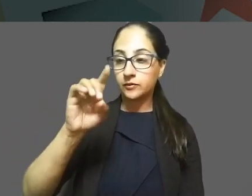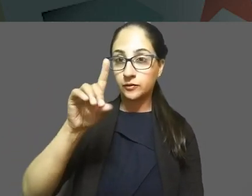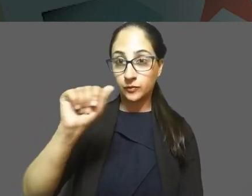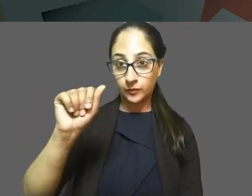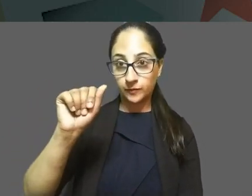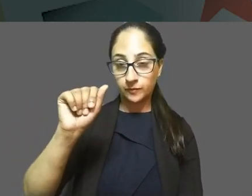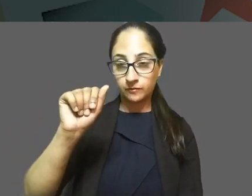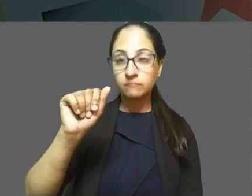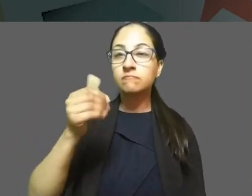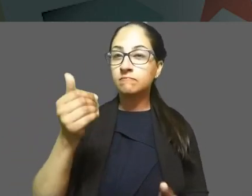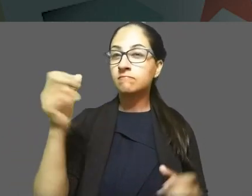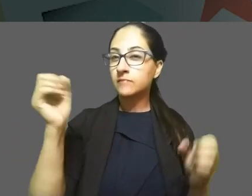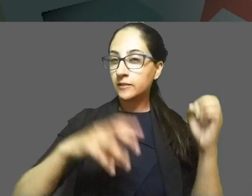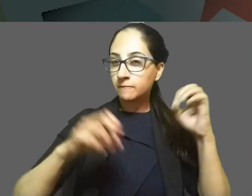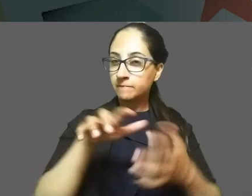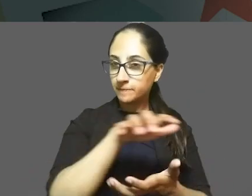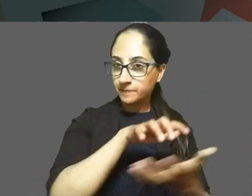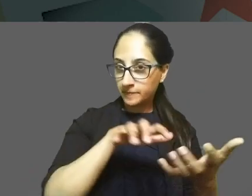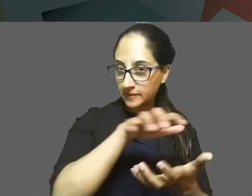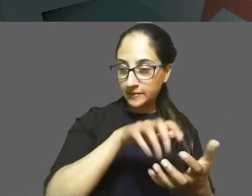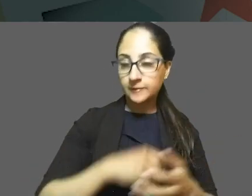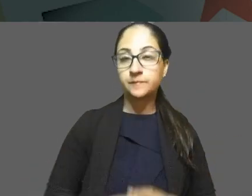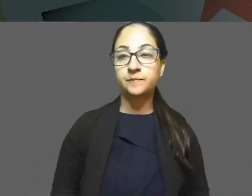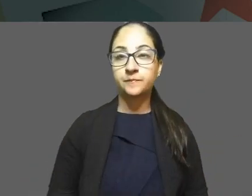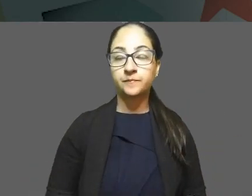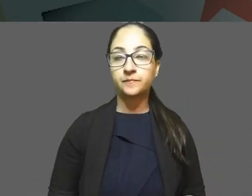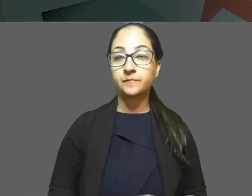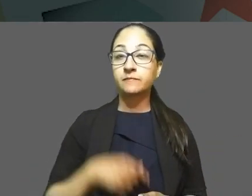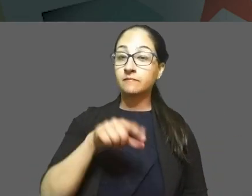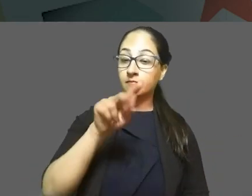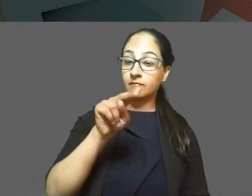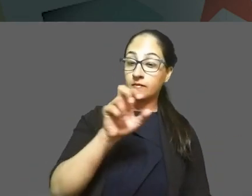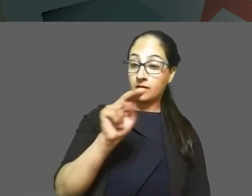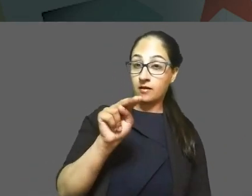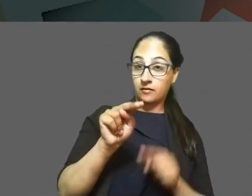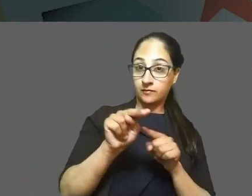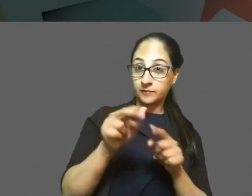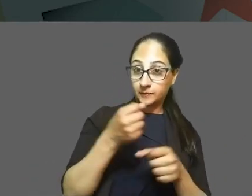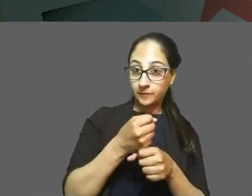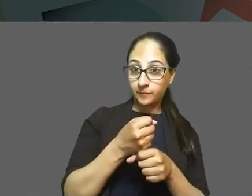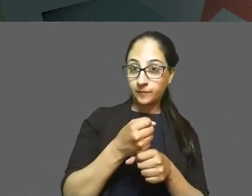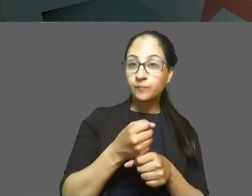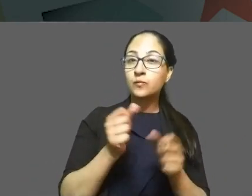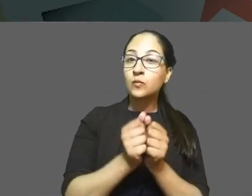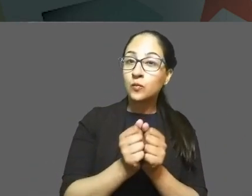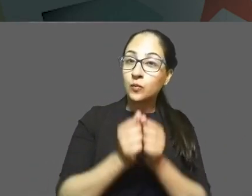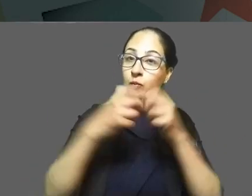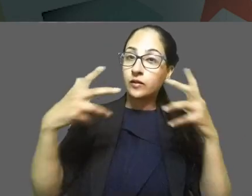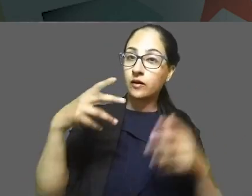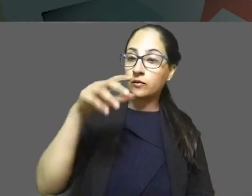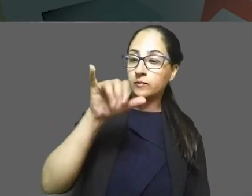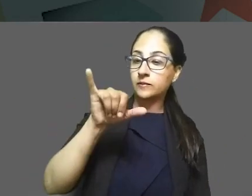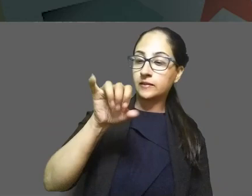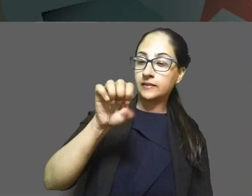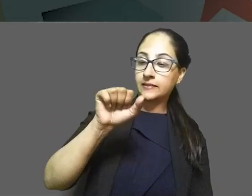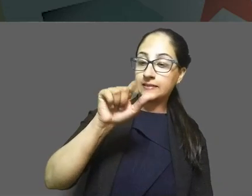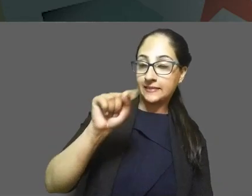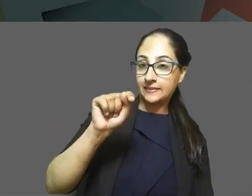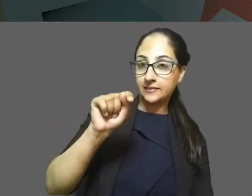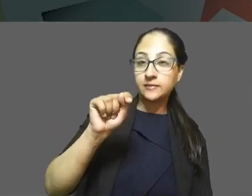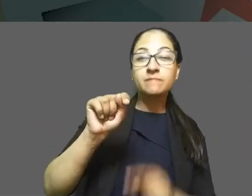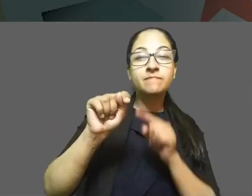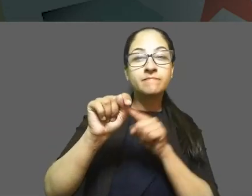I'll let you go ahead and mix all of that together and I'll keep on talking here. This naan that we're making is actually a no yeast